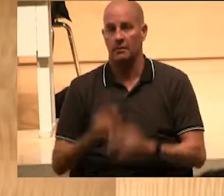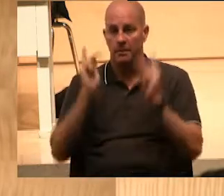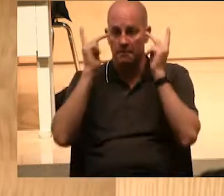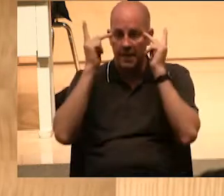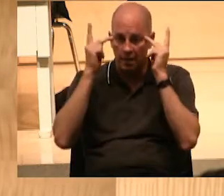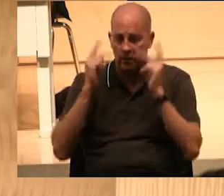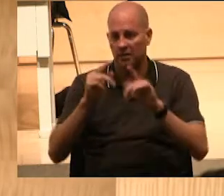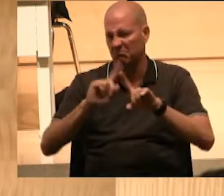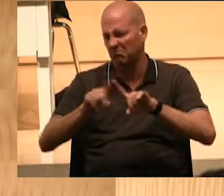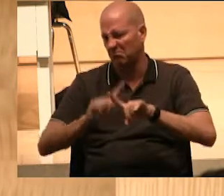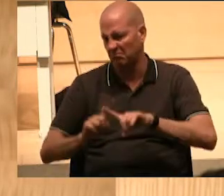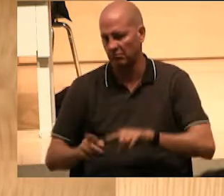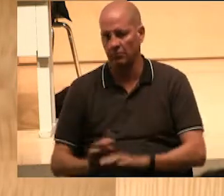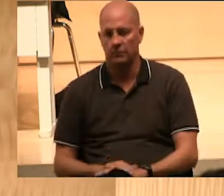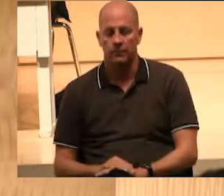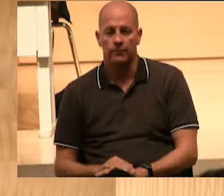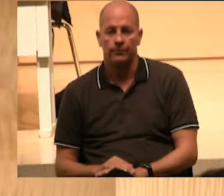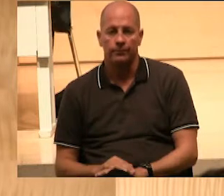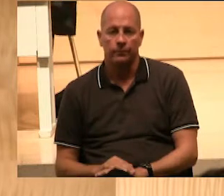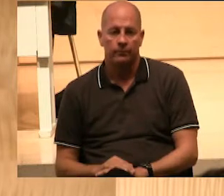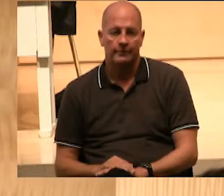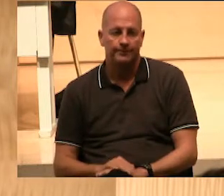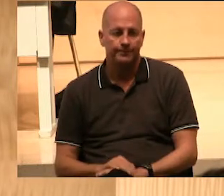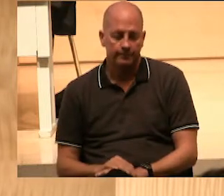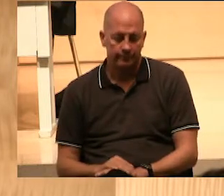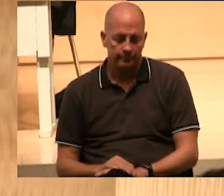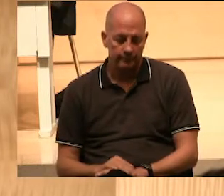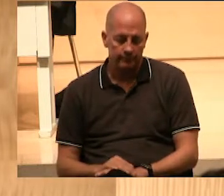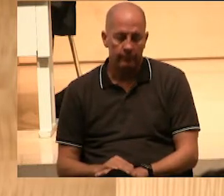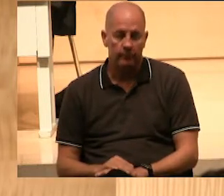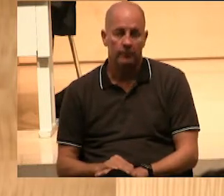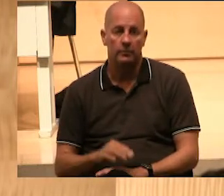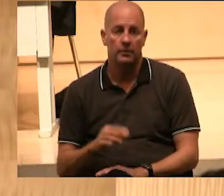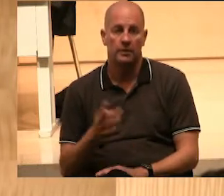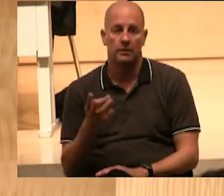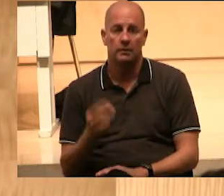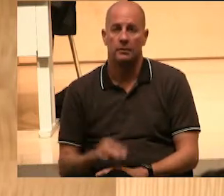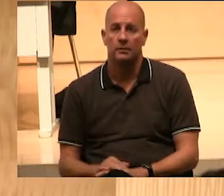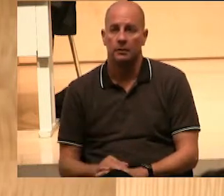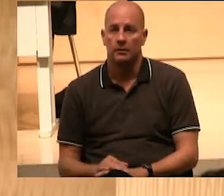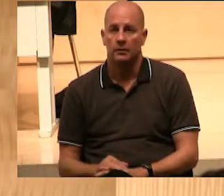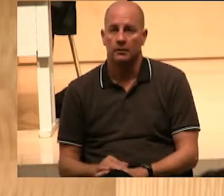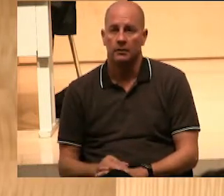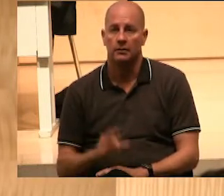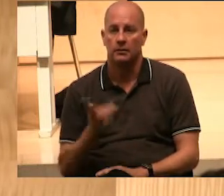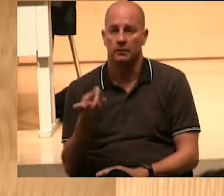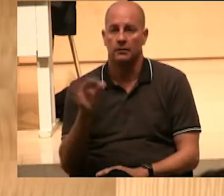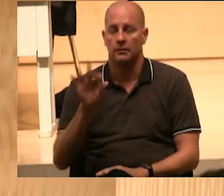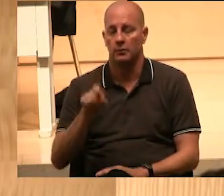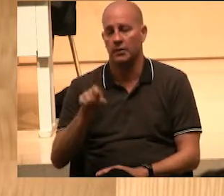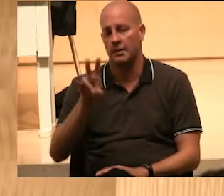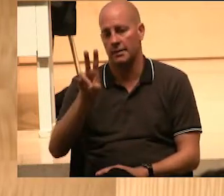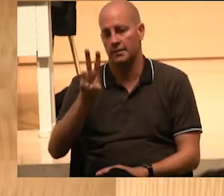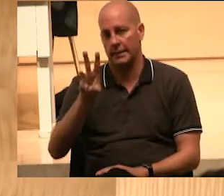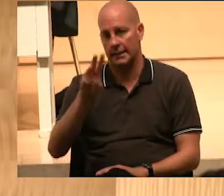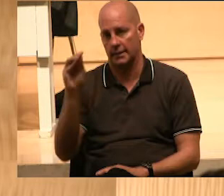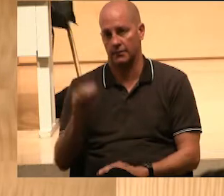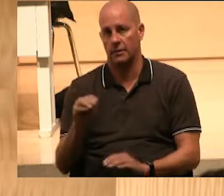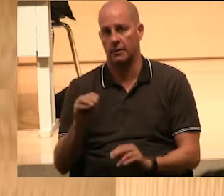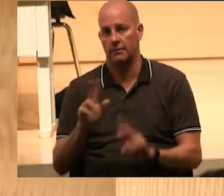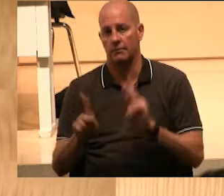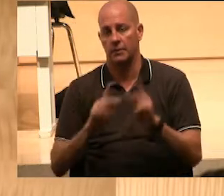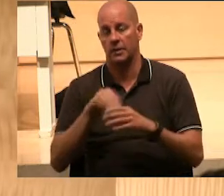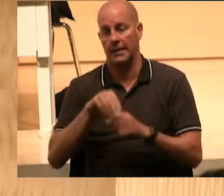talk a little bit more about psychotic symptoms later. So in the United States, about 2.6% of the adult population has bipolar